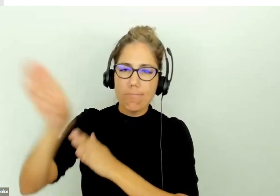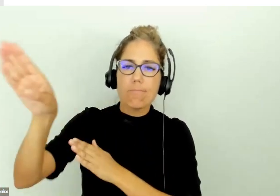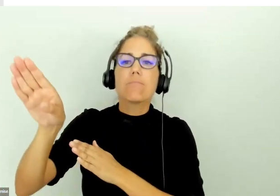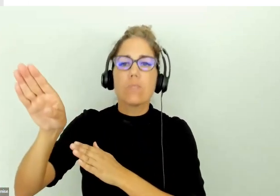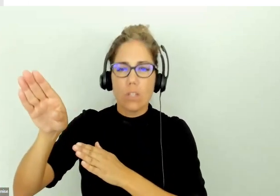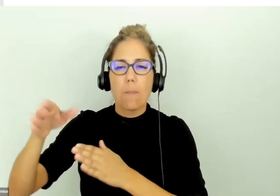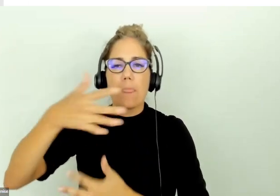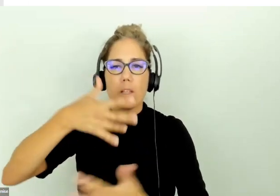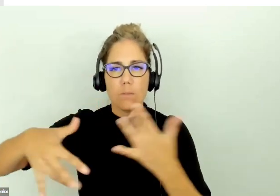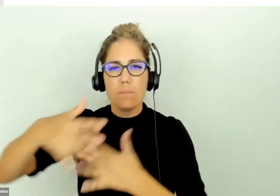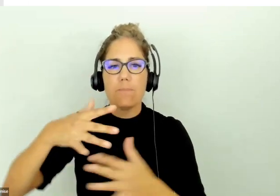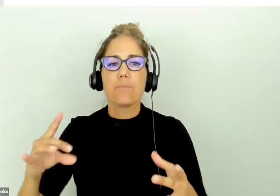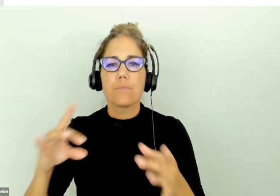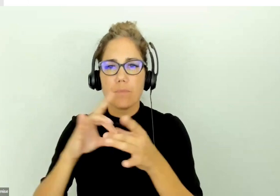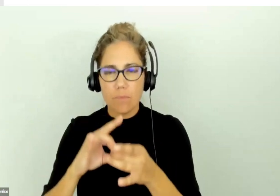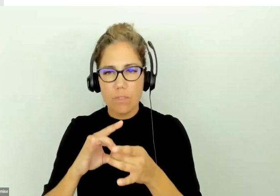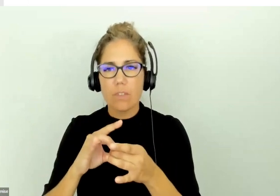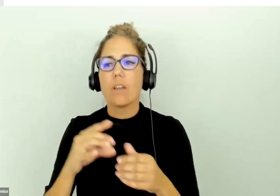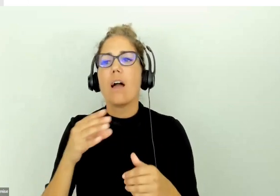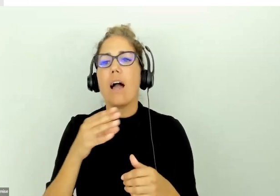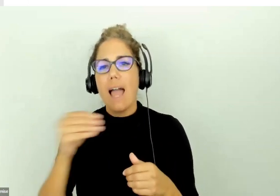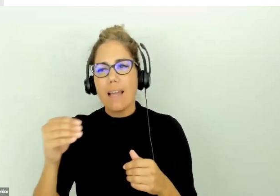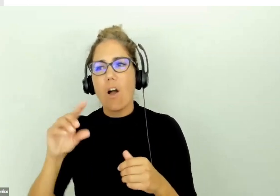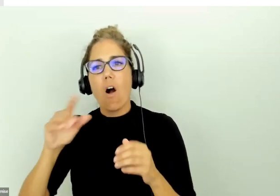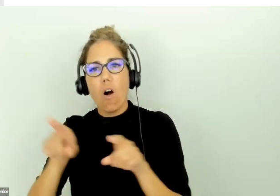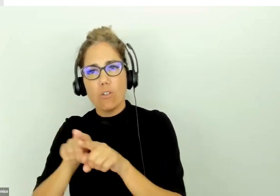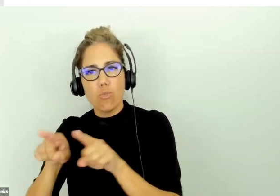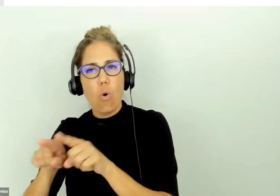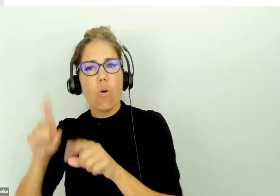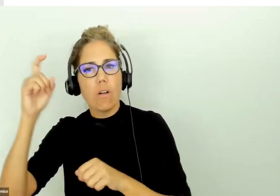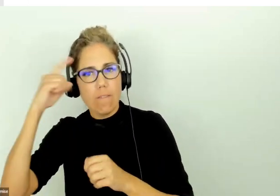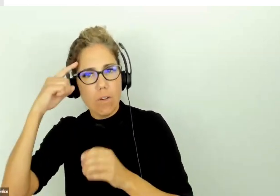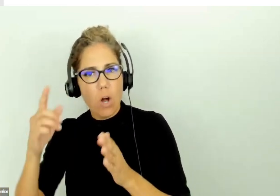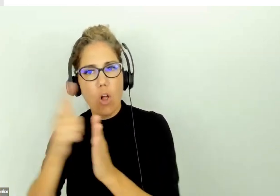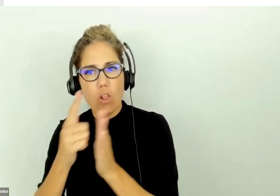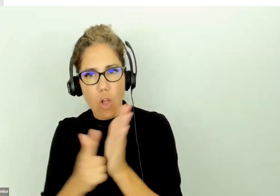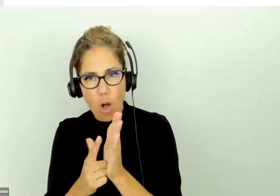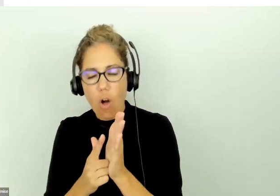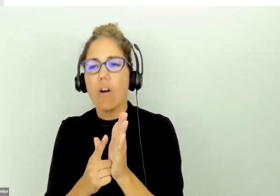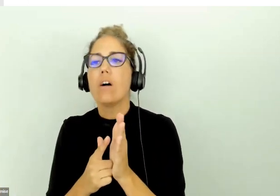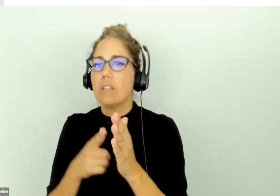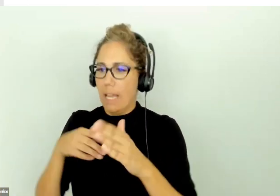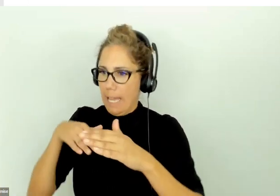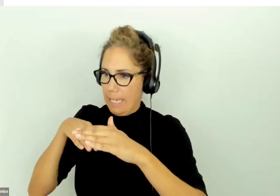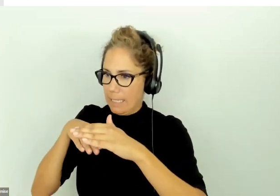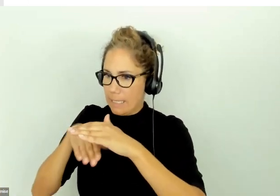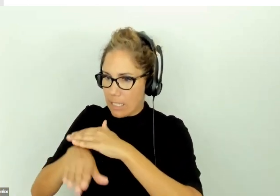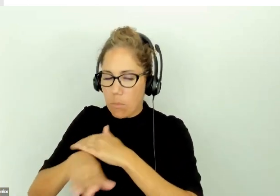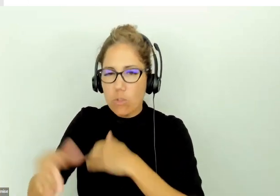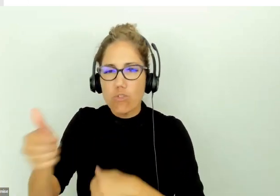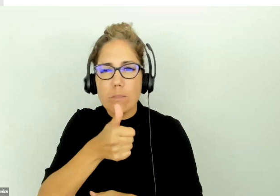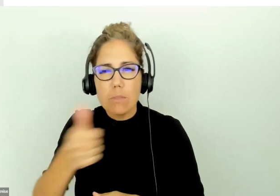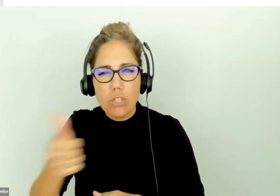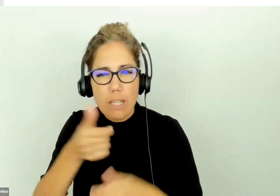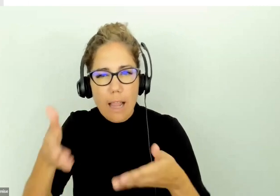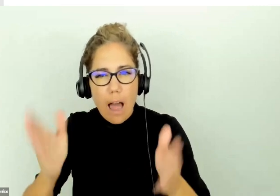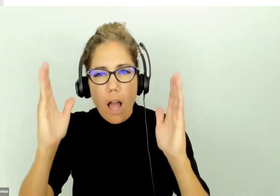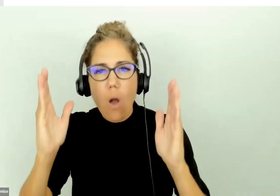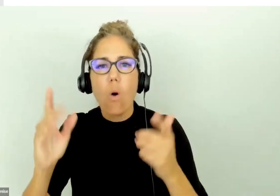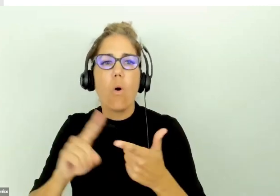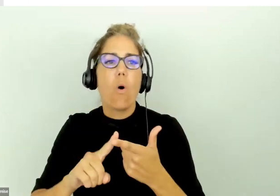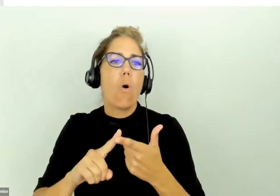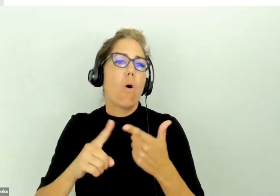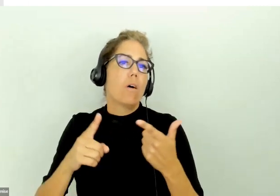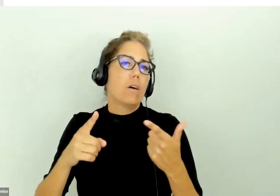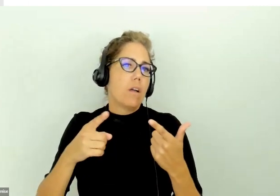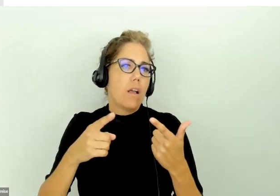opportunities through the implementation of the bipartisan infrastructure law that advances provisions that support accessible public transportation and